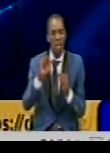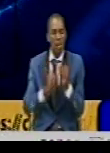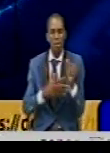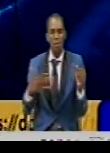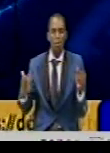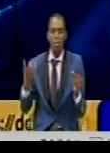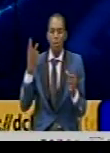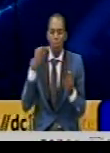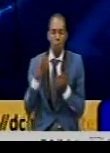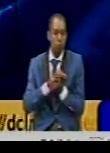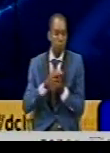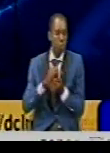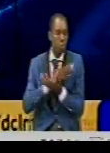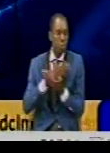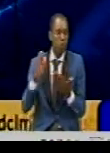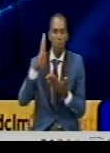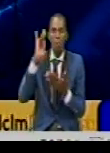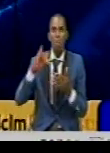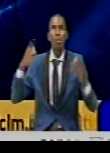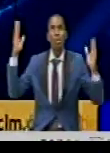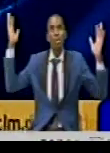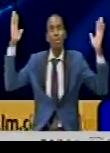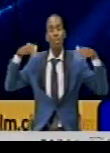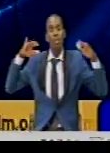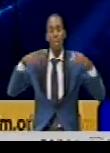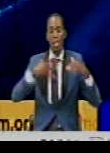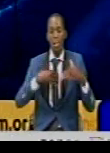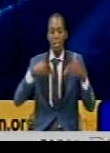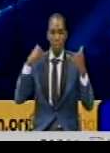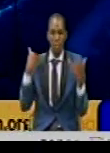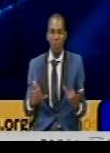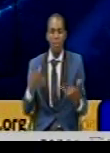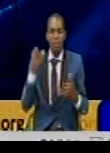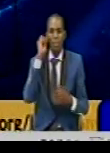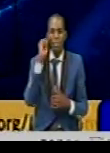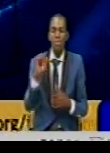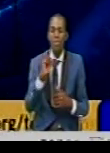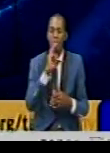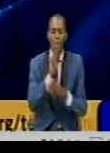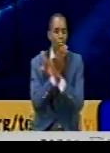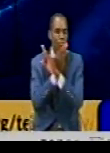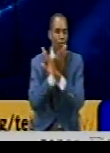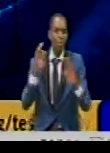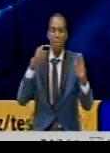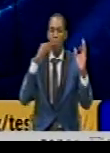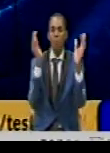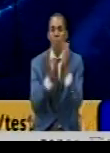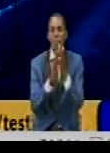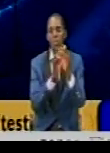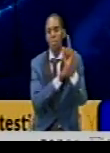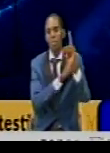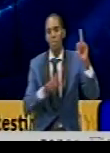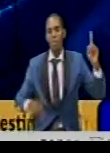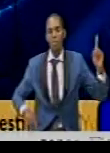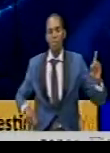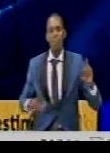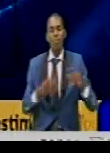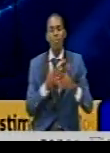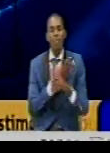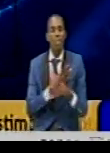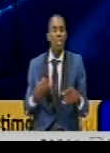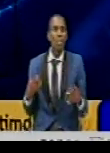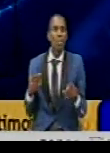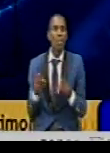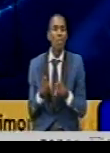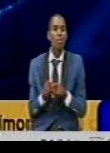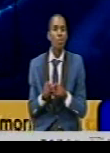amen, the cold, the headache, and everything were washed away by the showers. And right now, she